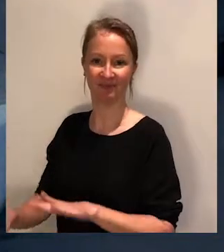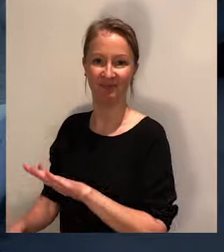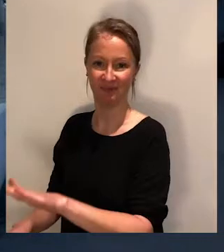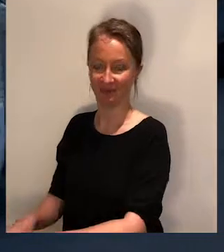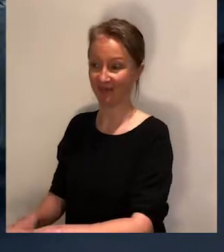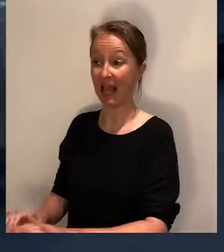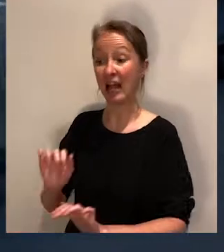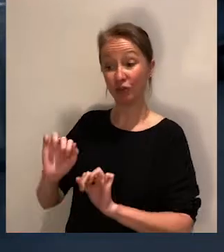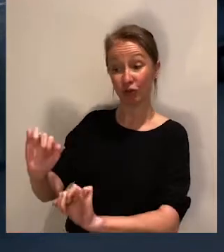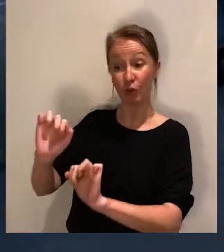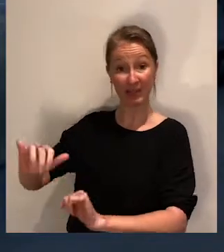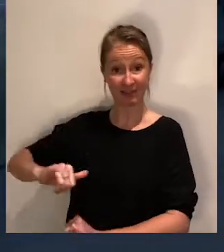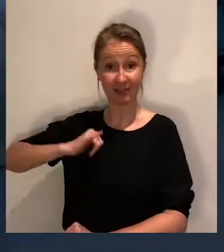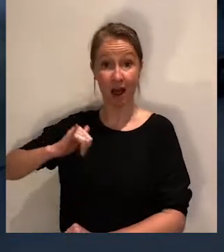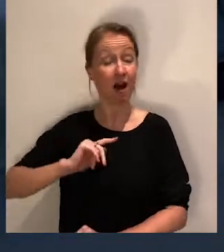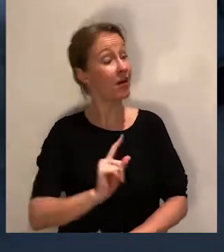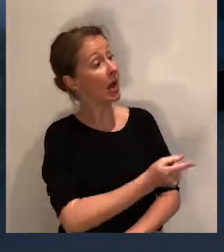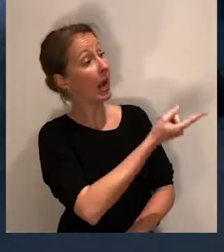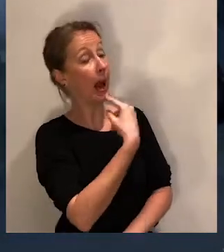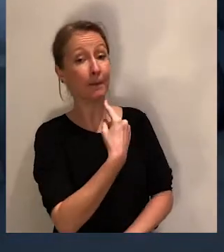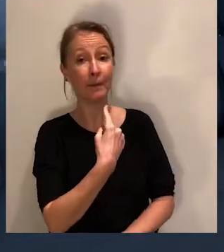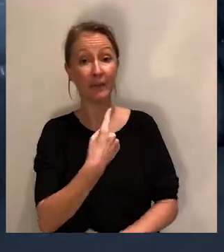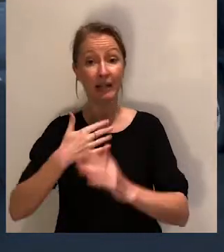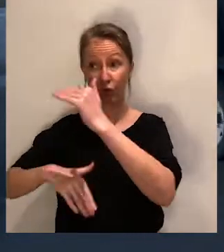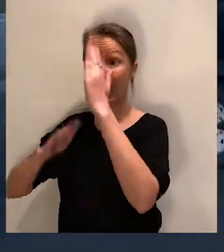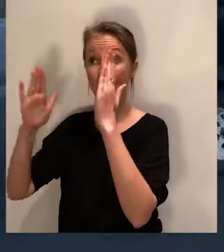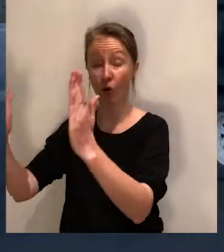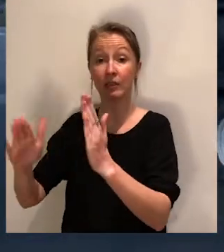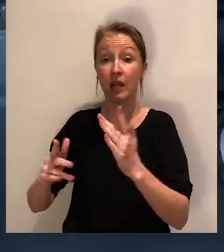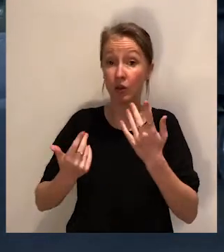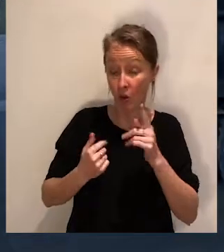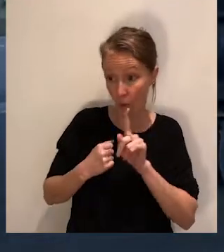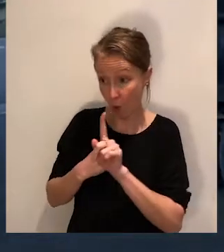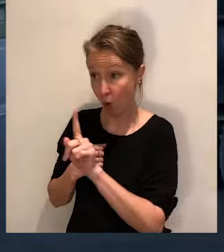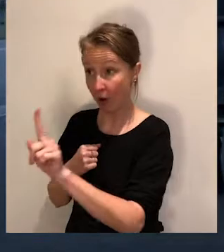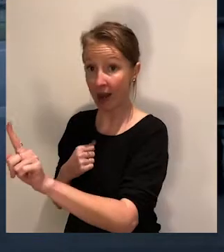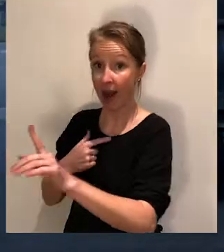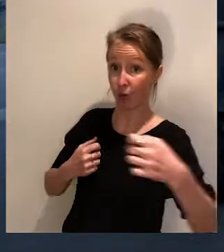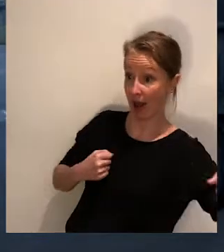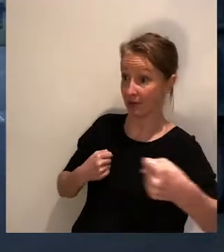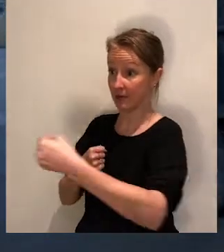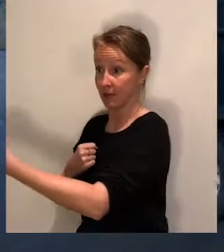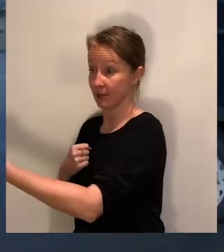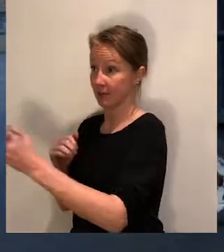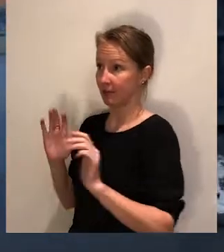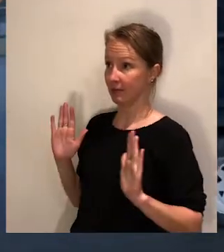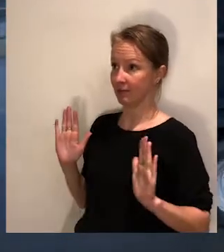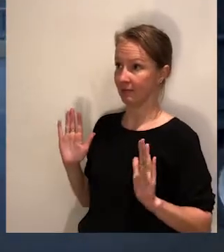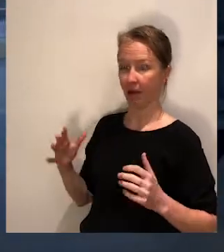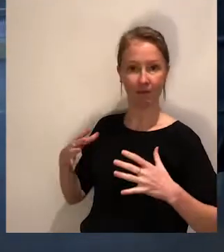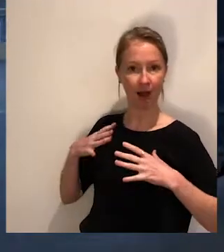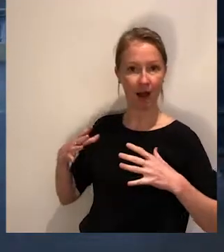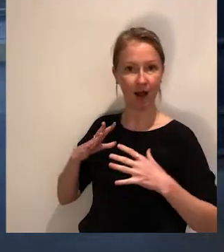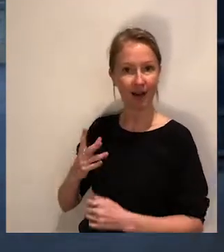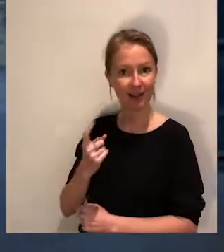called him into the trailer, and I was able to slide the door shut behind him, smooth as can be. That's fantastic. So